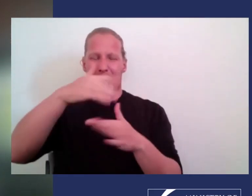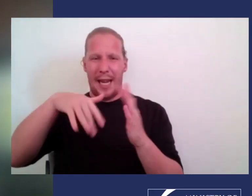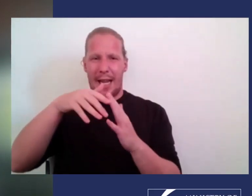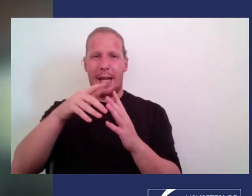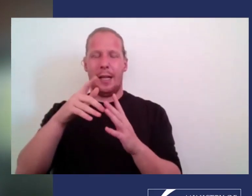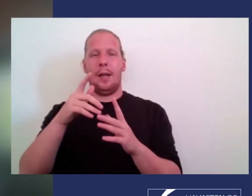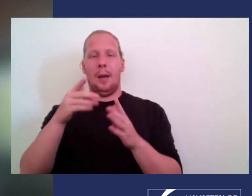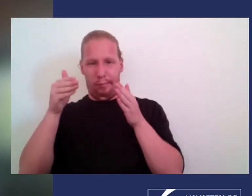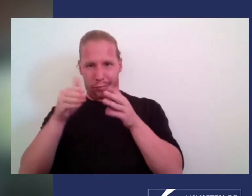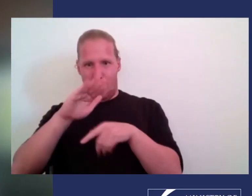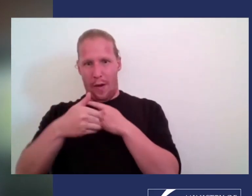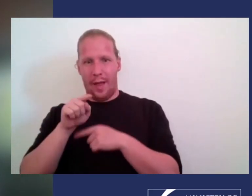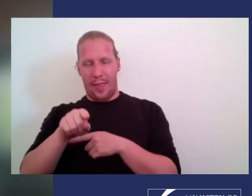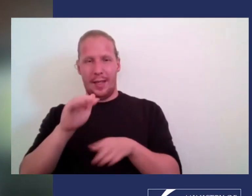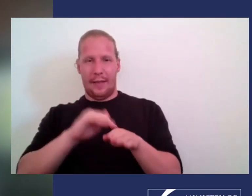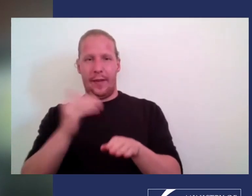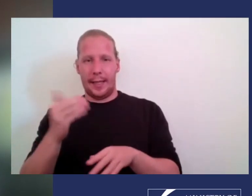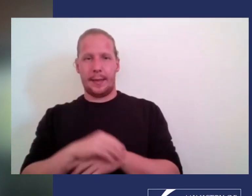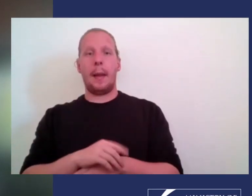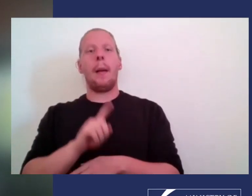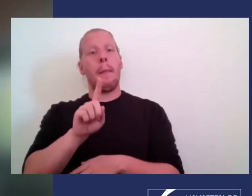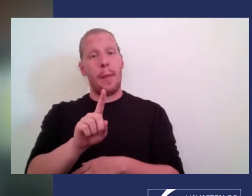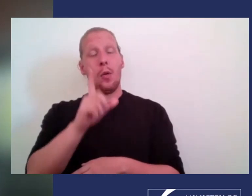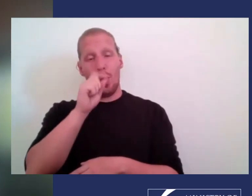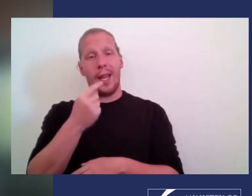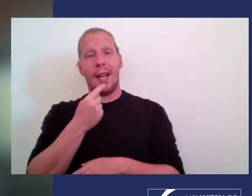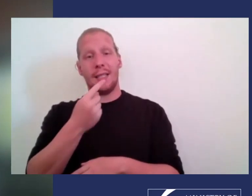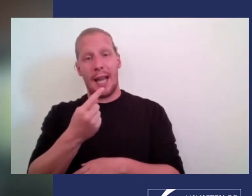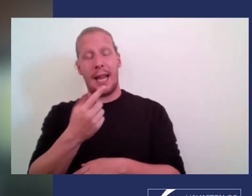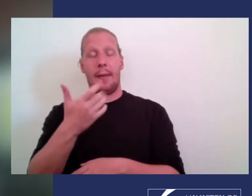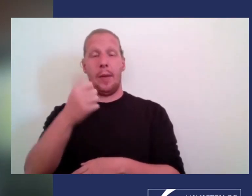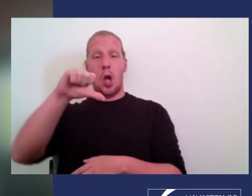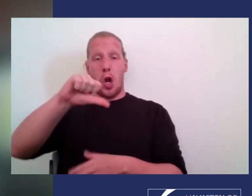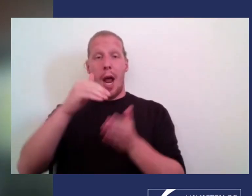9 million doses that have been given out in the US, only 11 cases